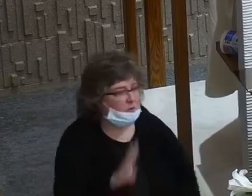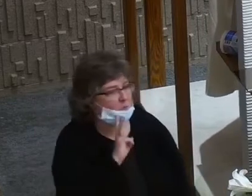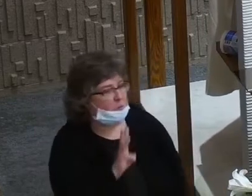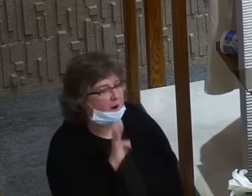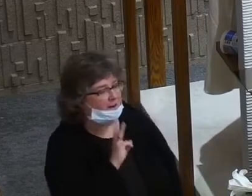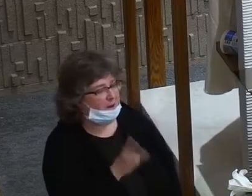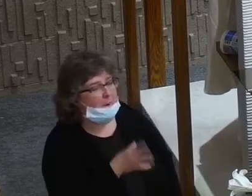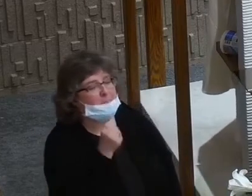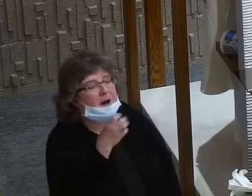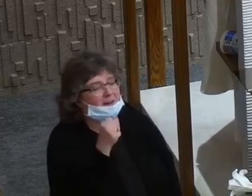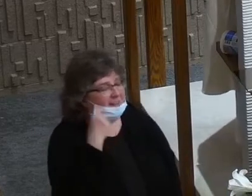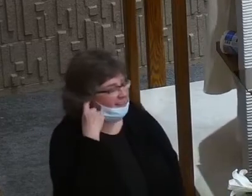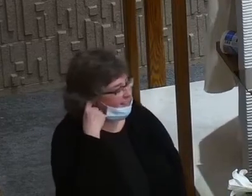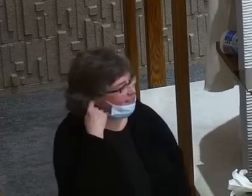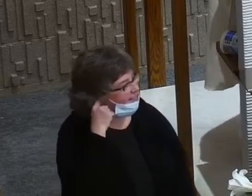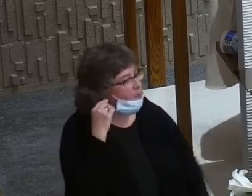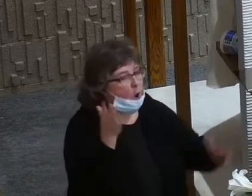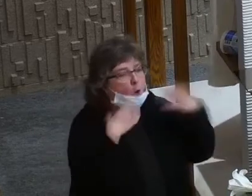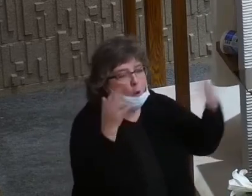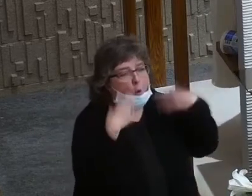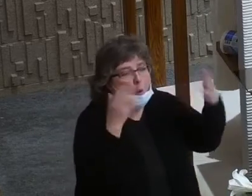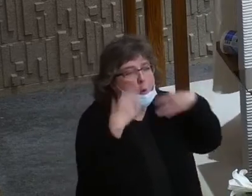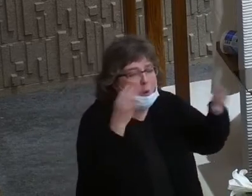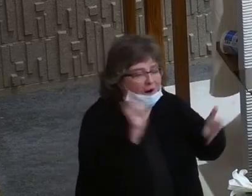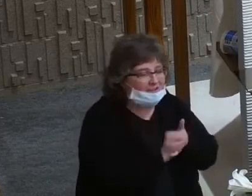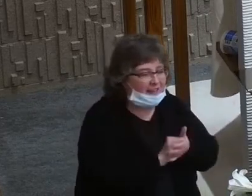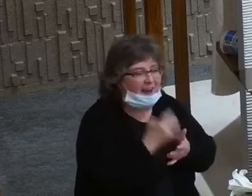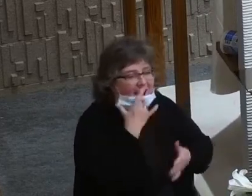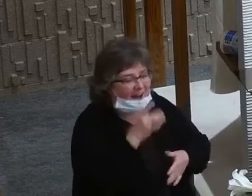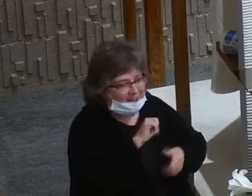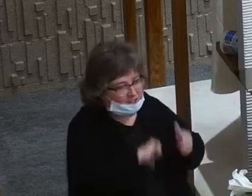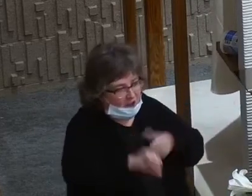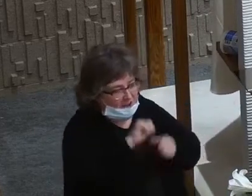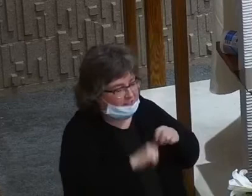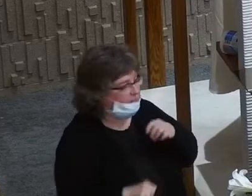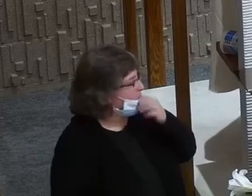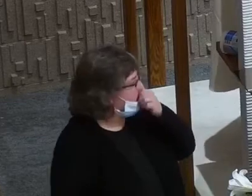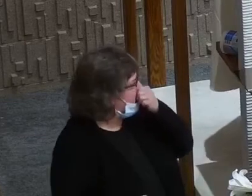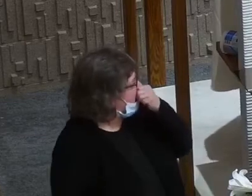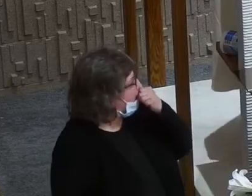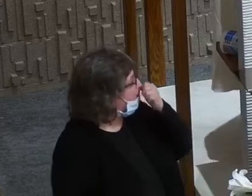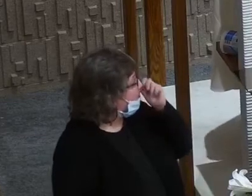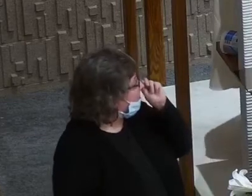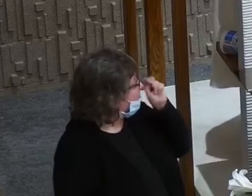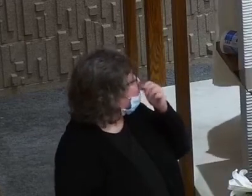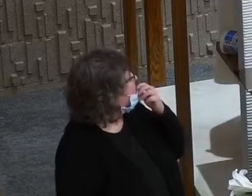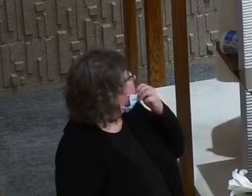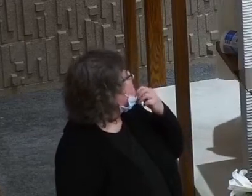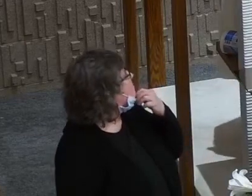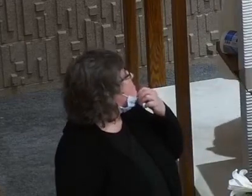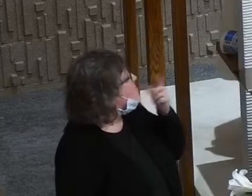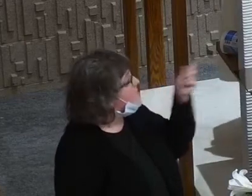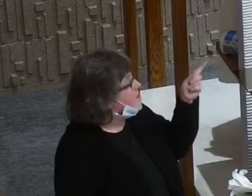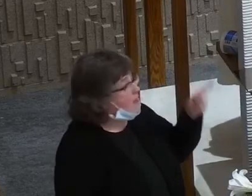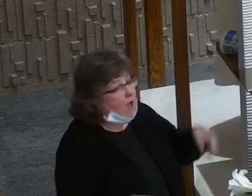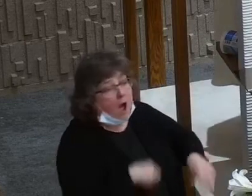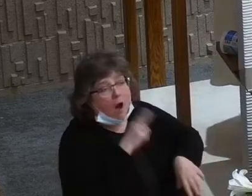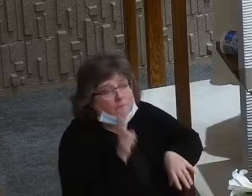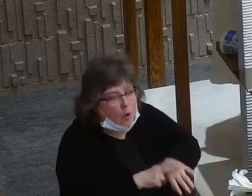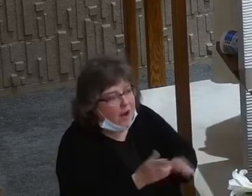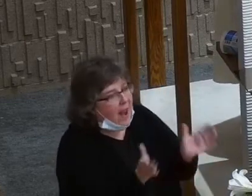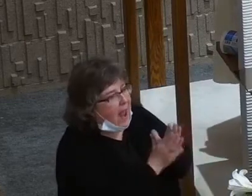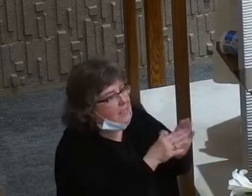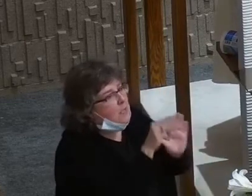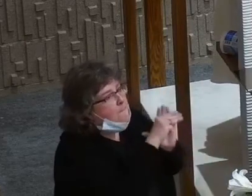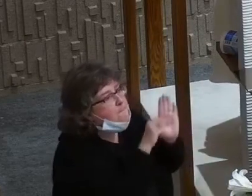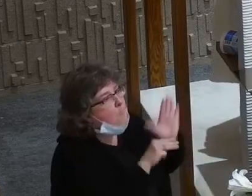of milk to cool the fire which had begun, right? And of course, he dared Father Moses to do